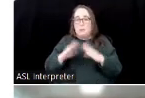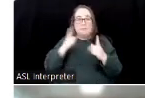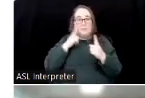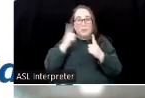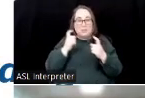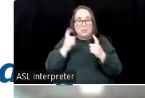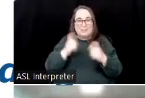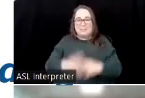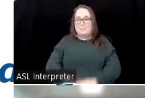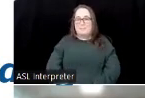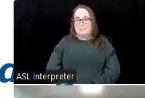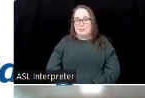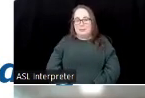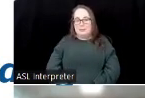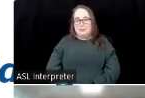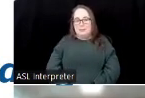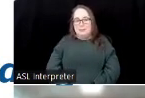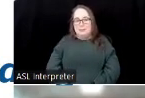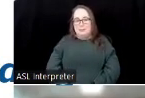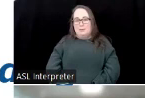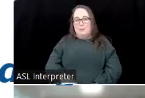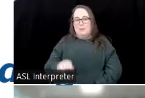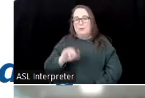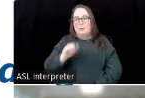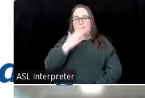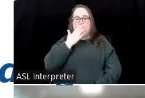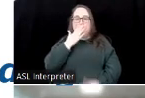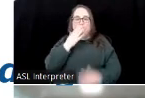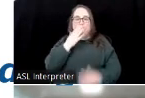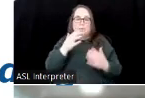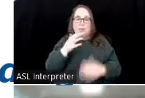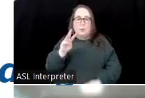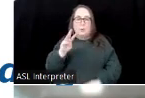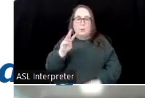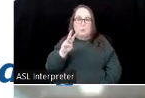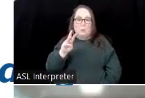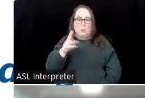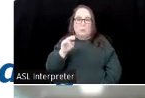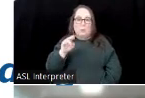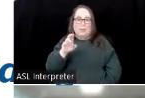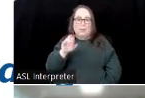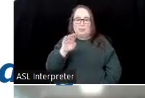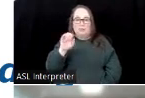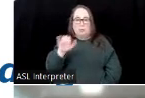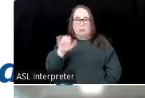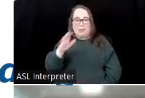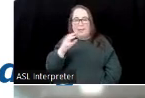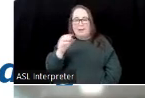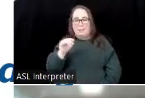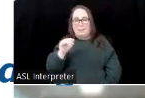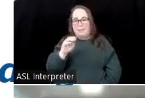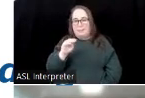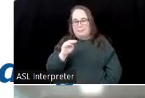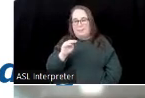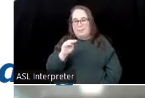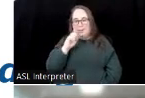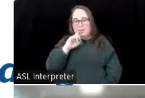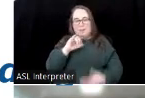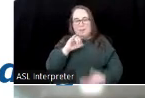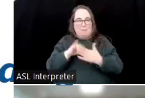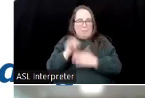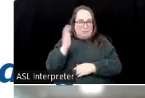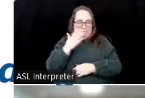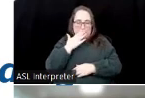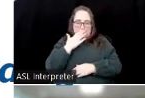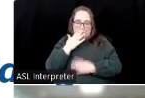questions. Thank you so much, Whitney, Joy, and Pam, for that